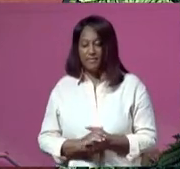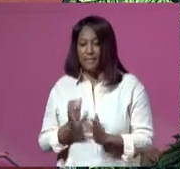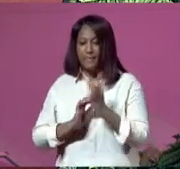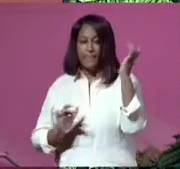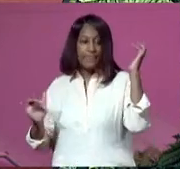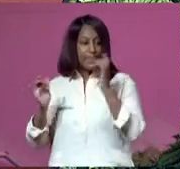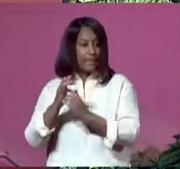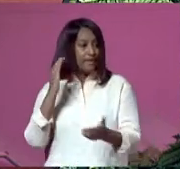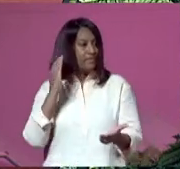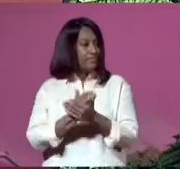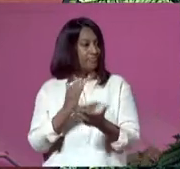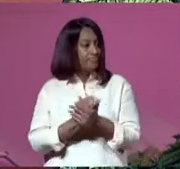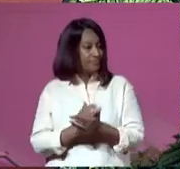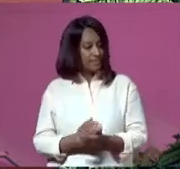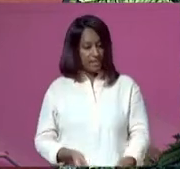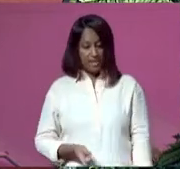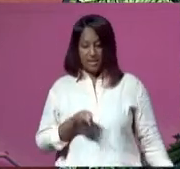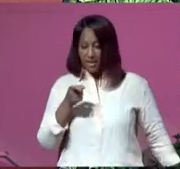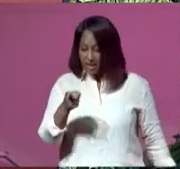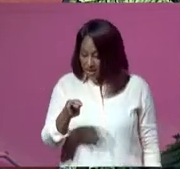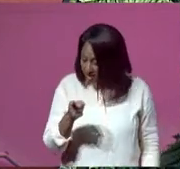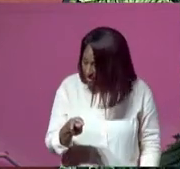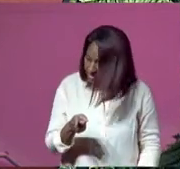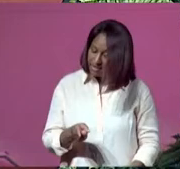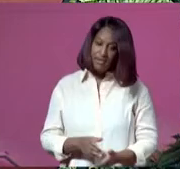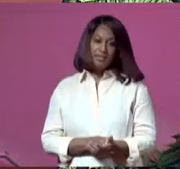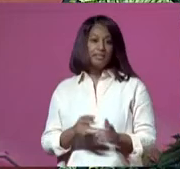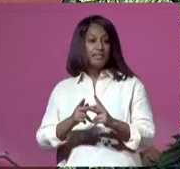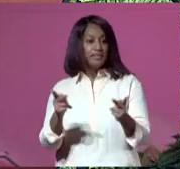Jesus stops at this well,